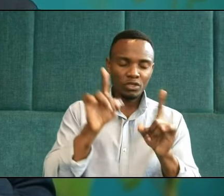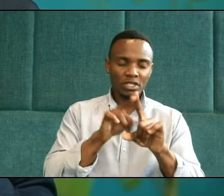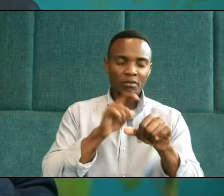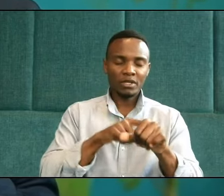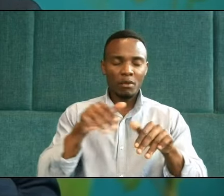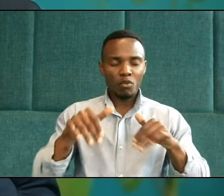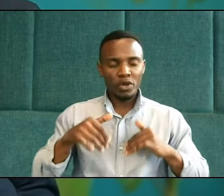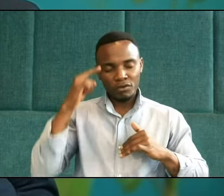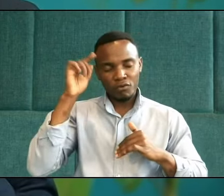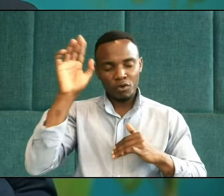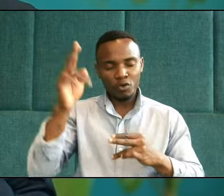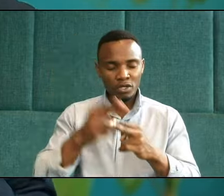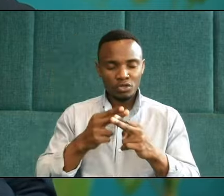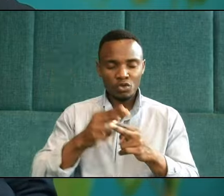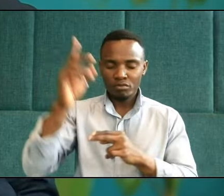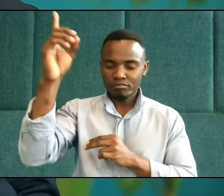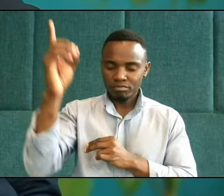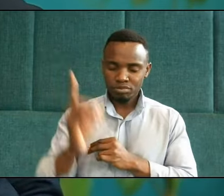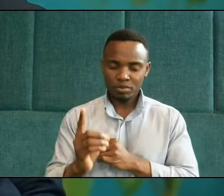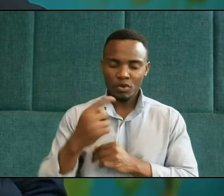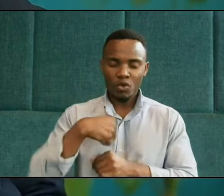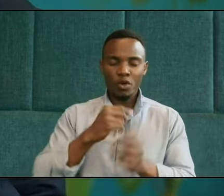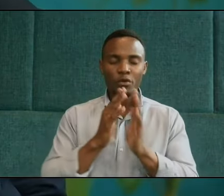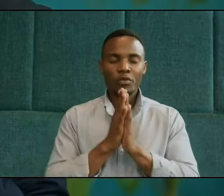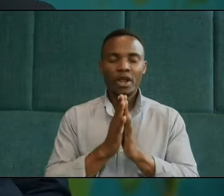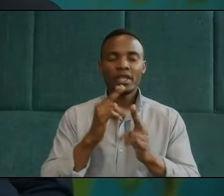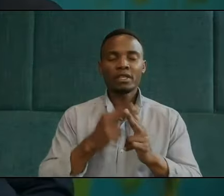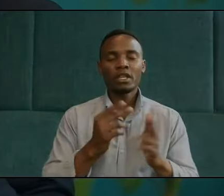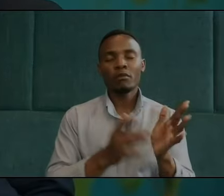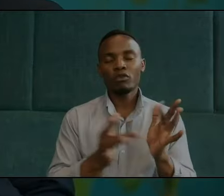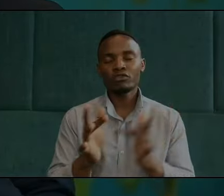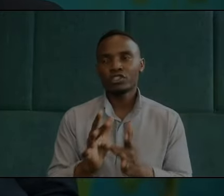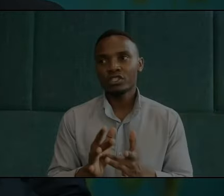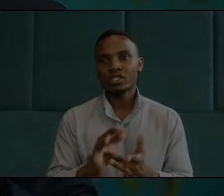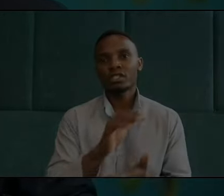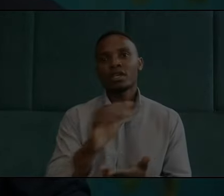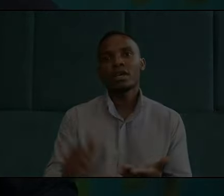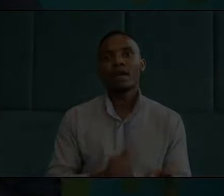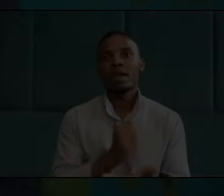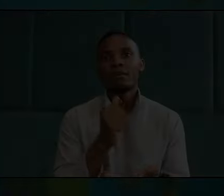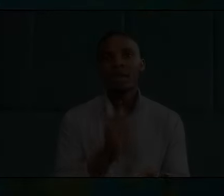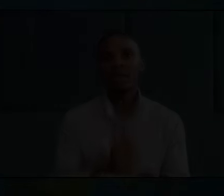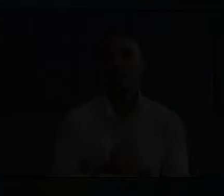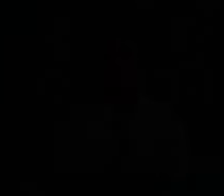soon return. For this we pray in Jesus' name. Amen.